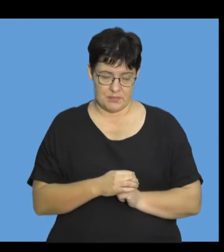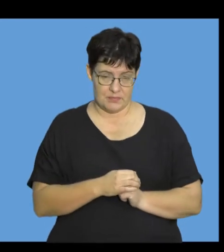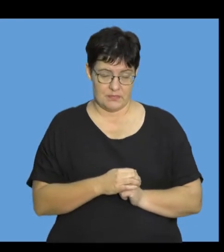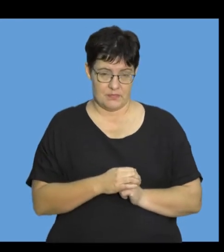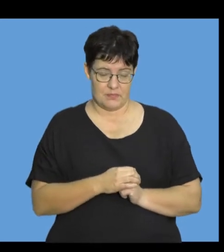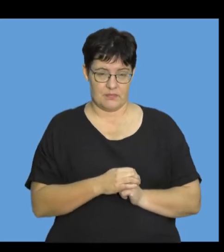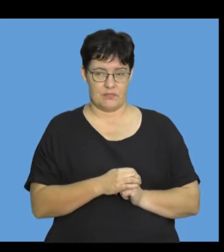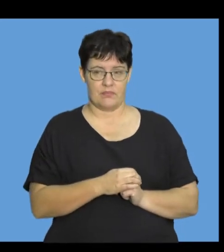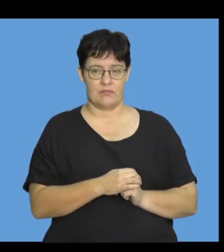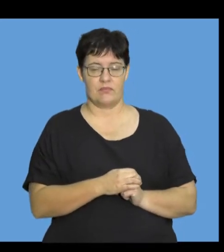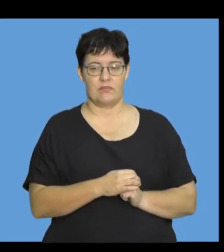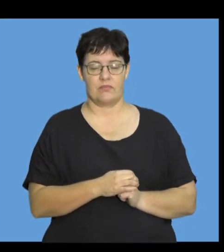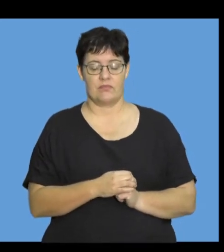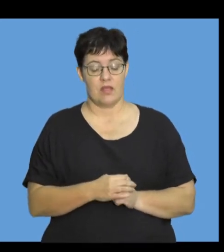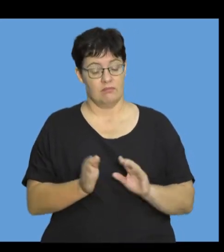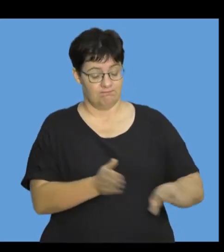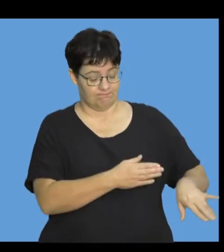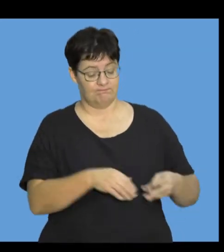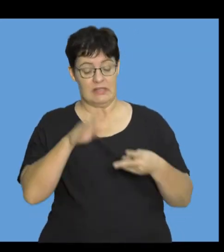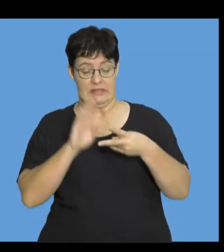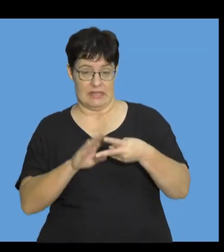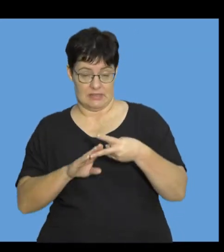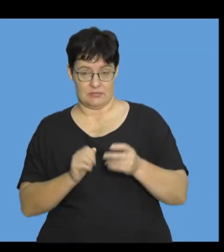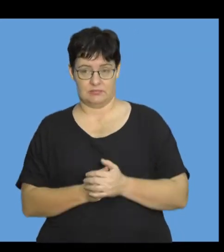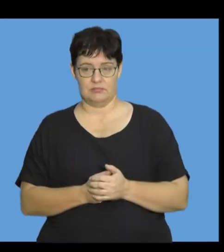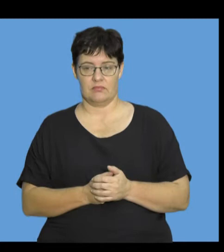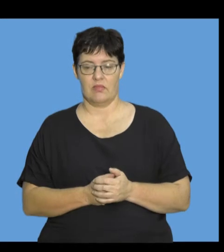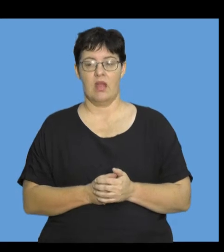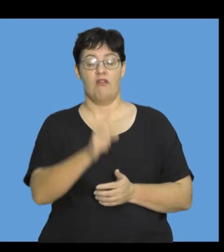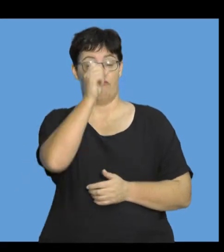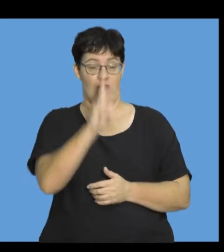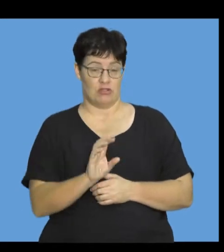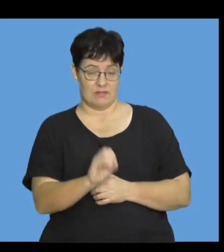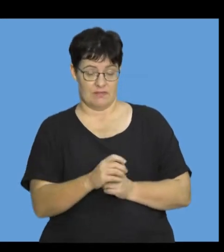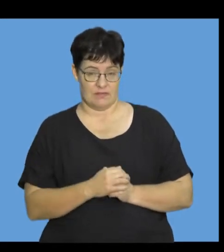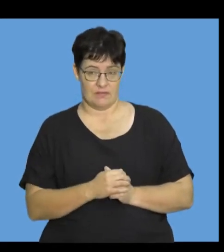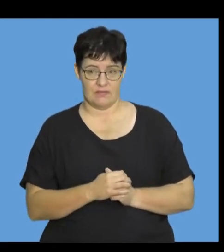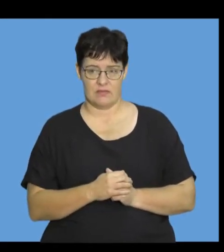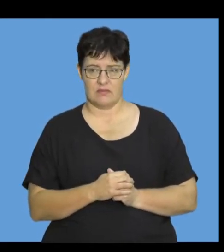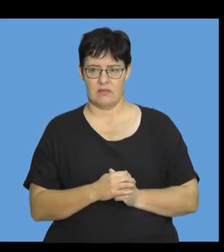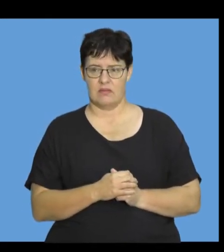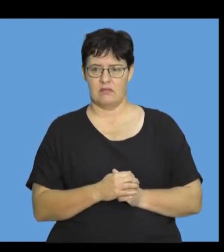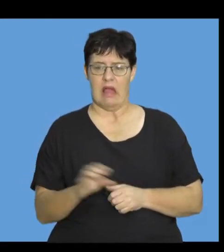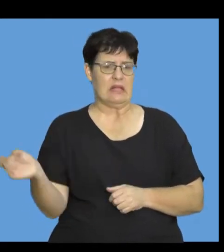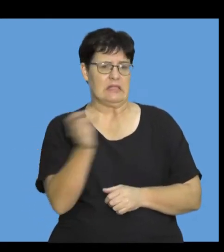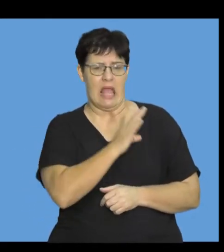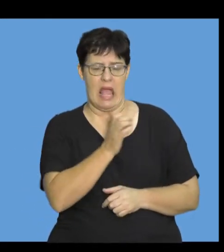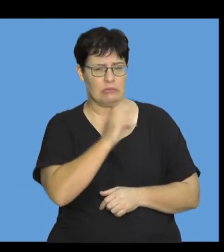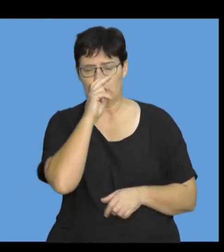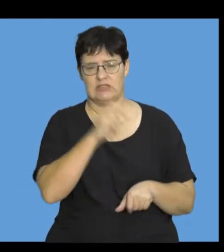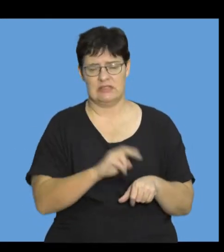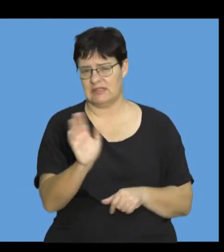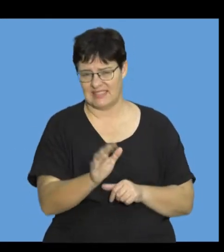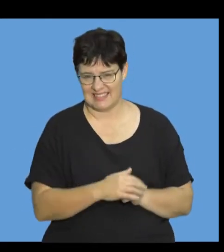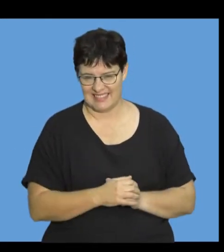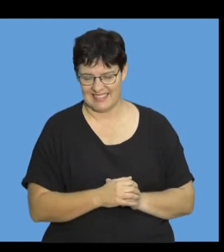there. Now, the second example is the one with a fraction. You don't need to be scared of anything here,